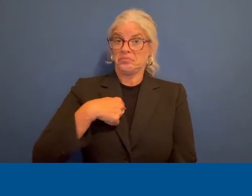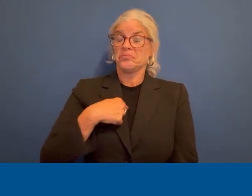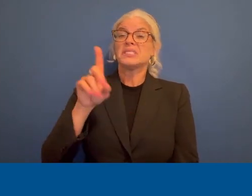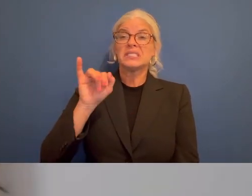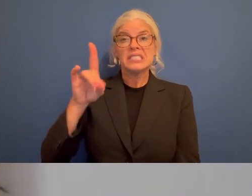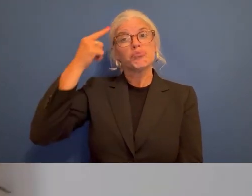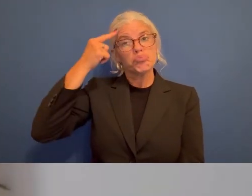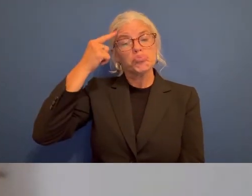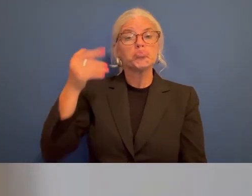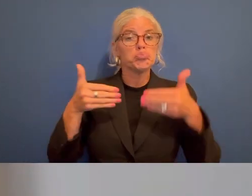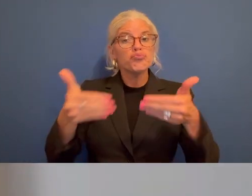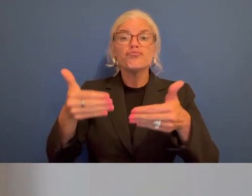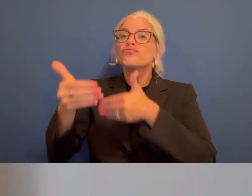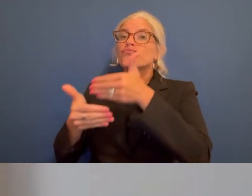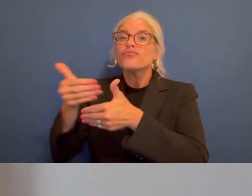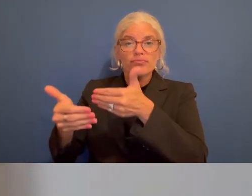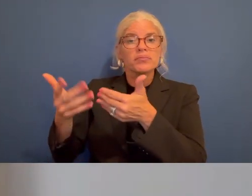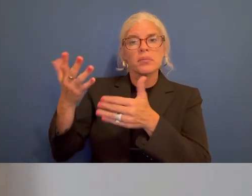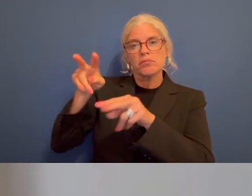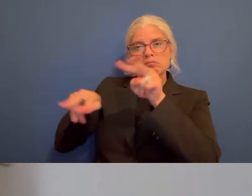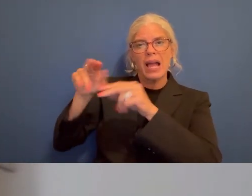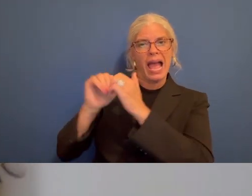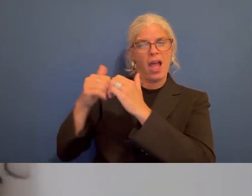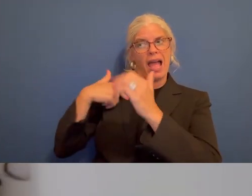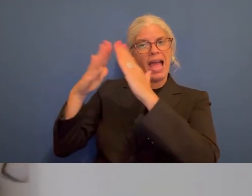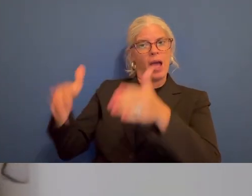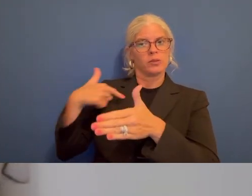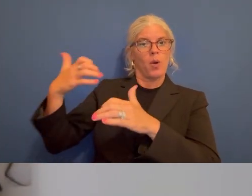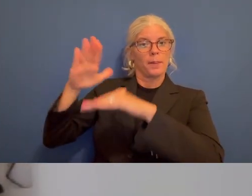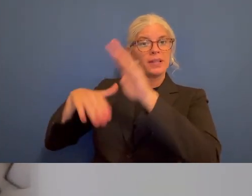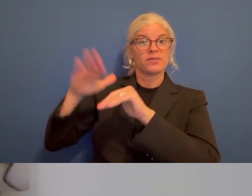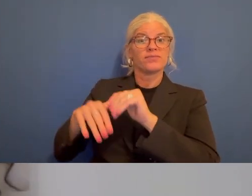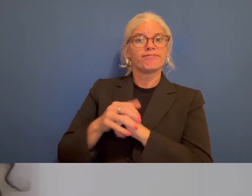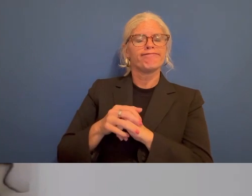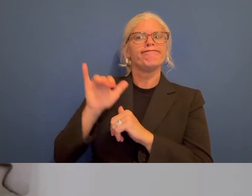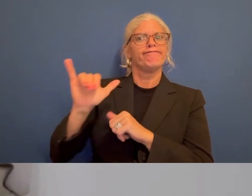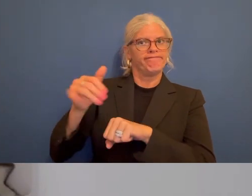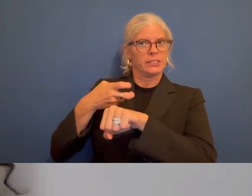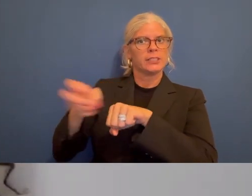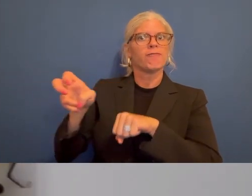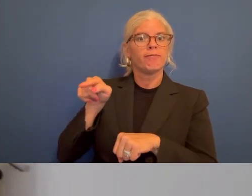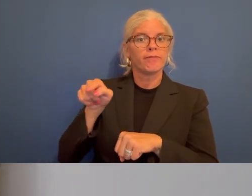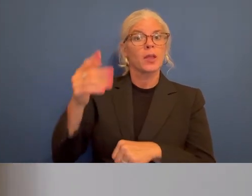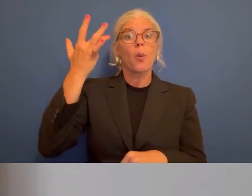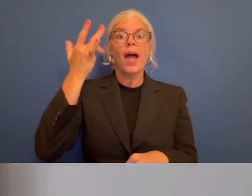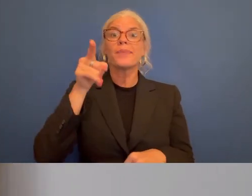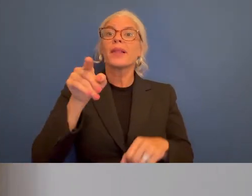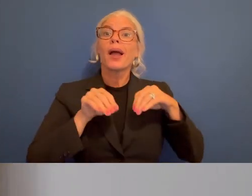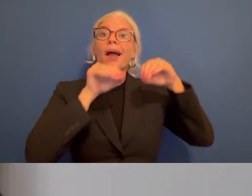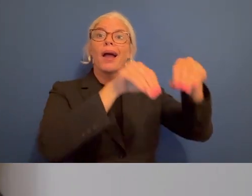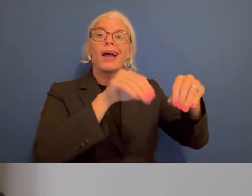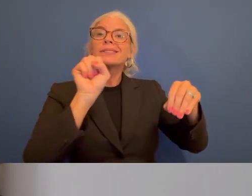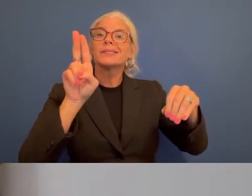I, at one point, was going down the path of looking at having a house built. That is difficult because if you go into a